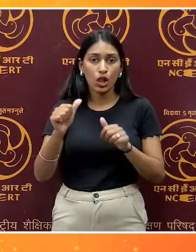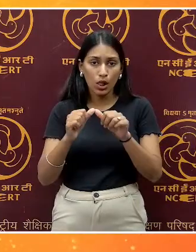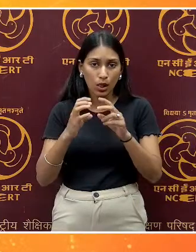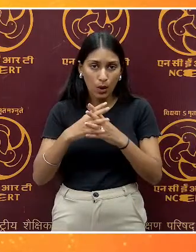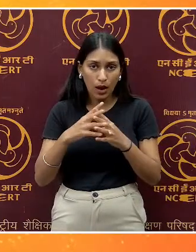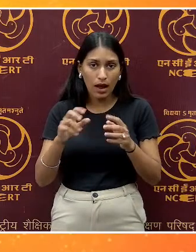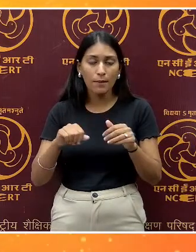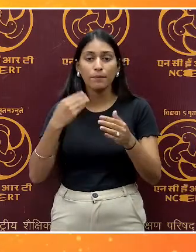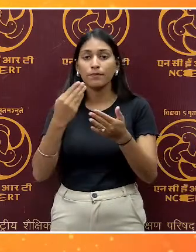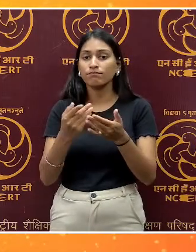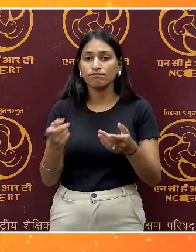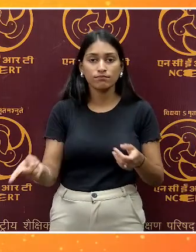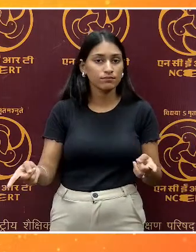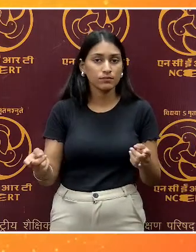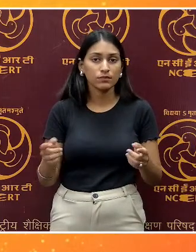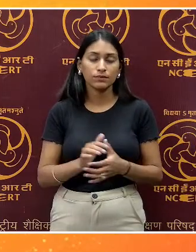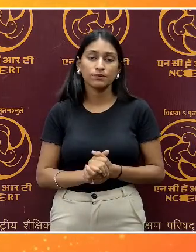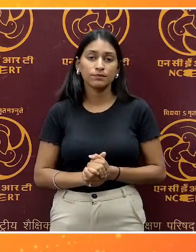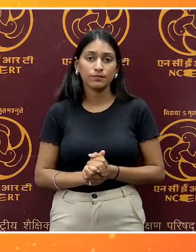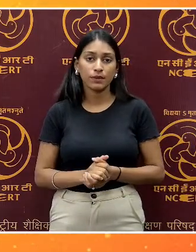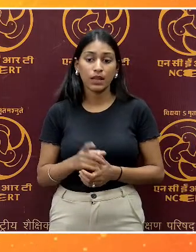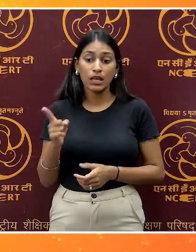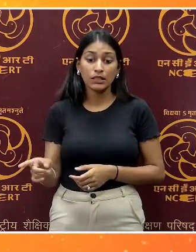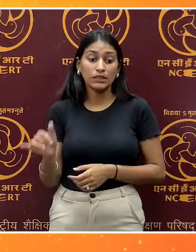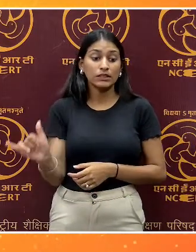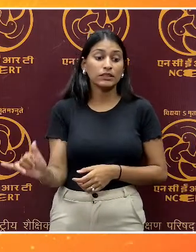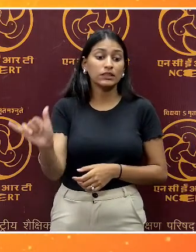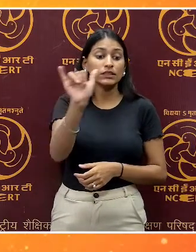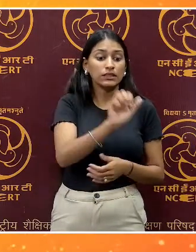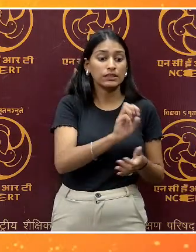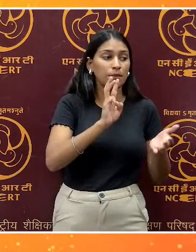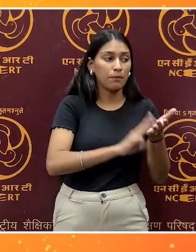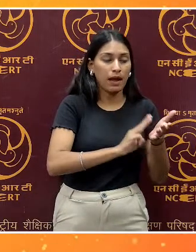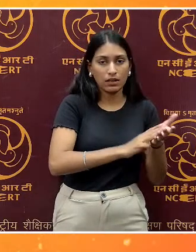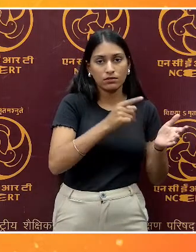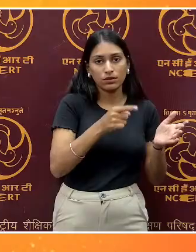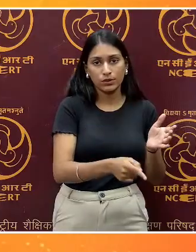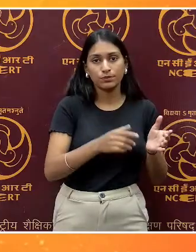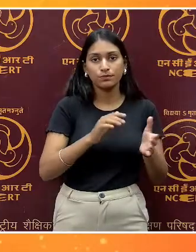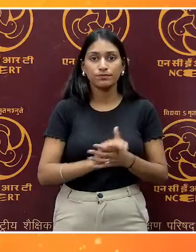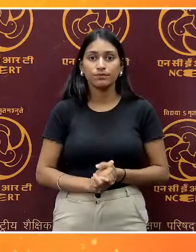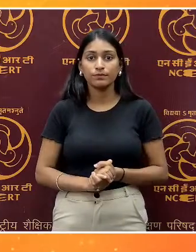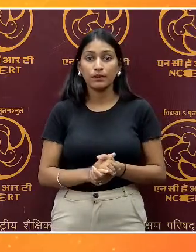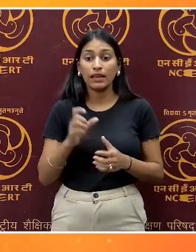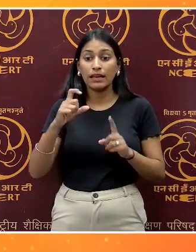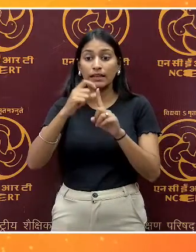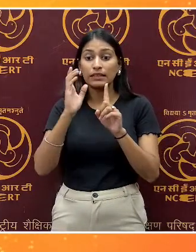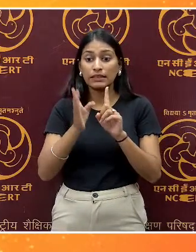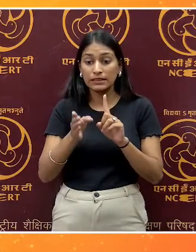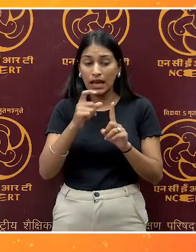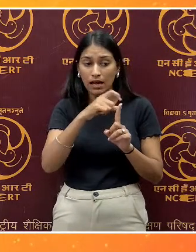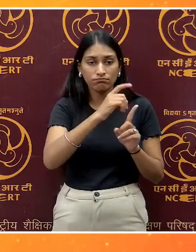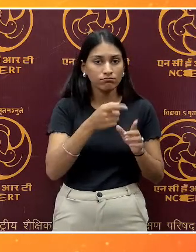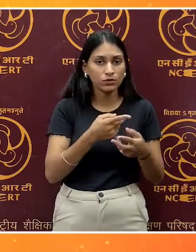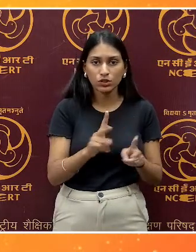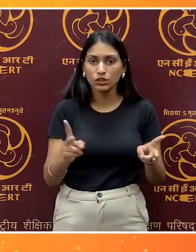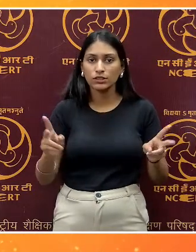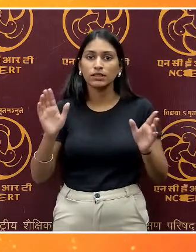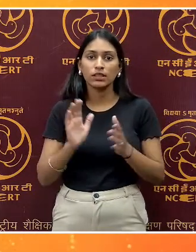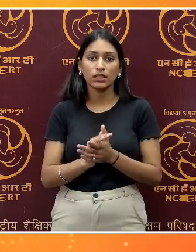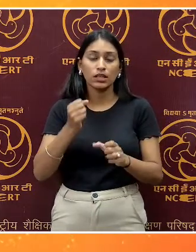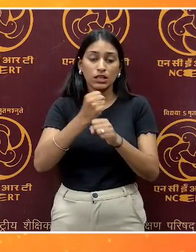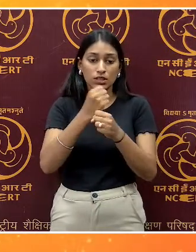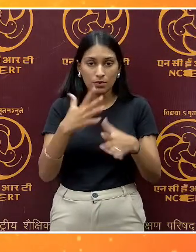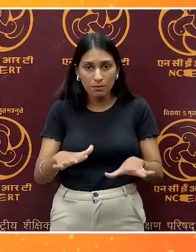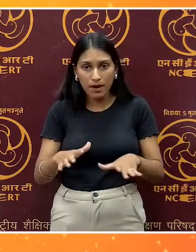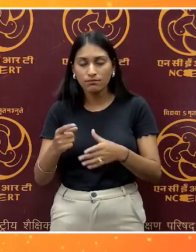the resultant will come out to be same magnitude as well as the direction. Now, this is geometrical method